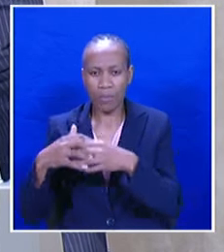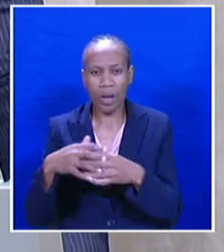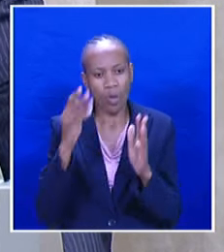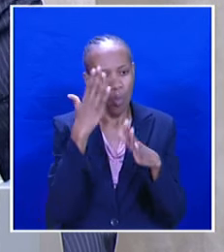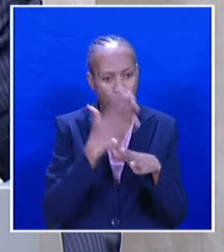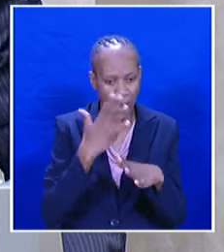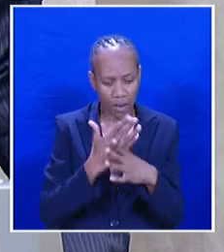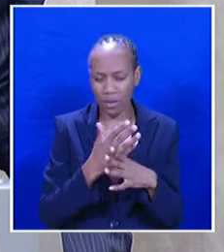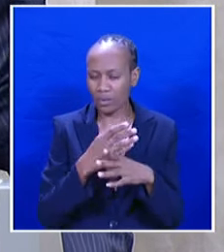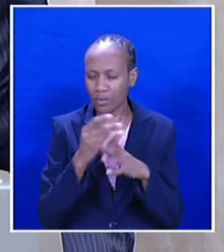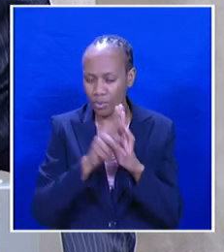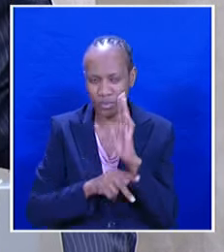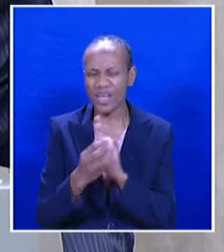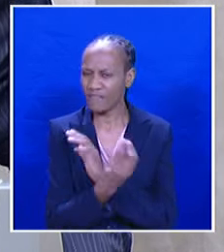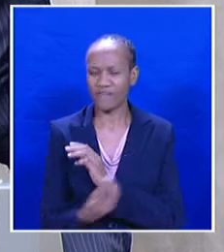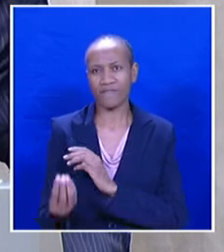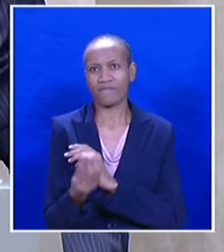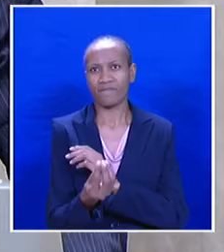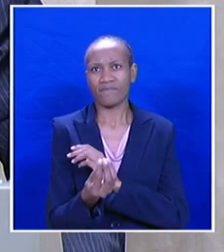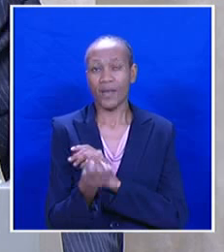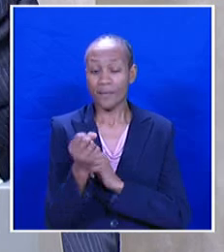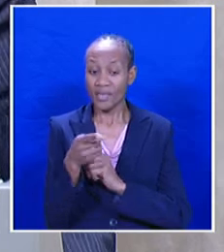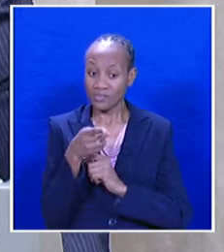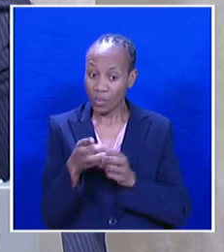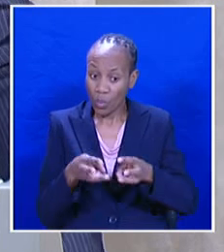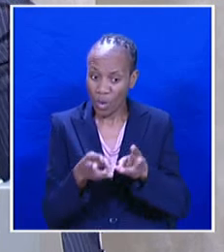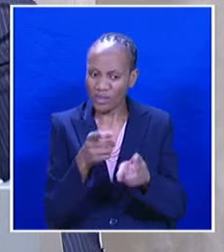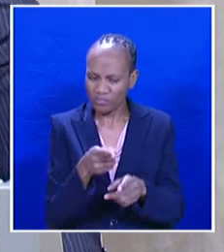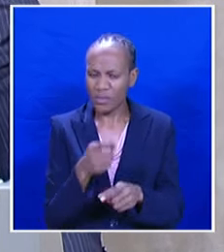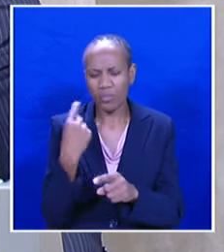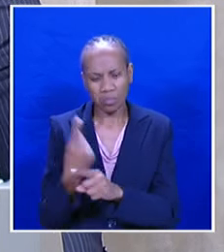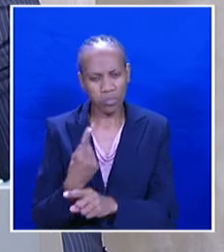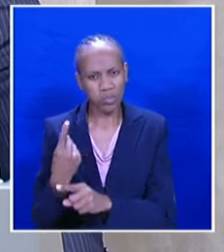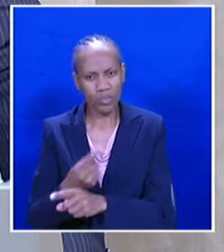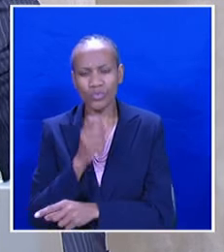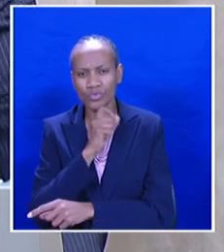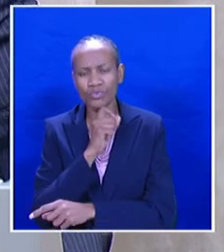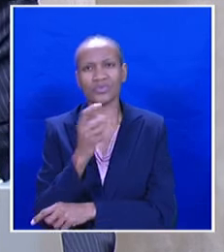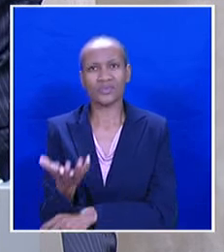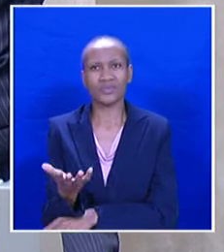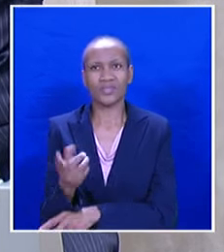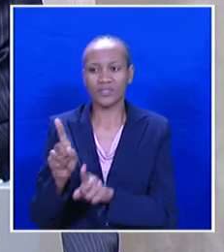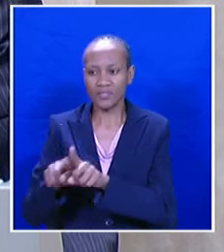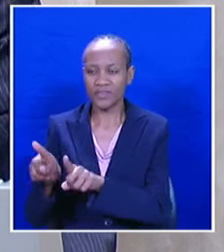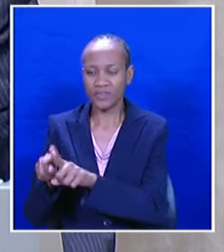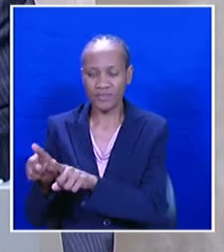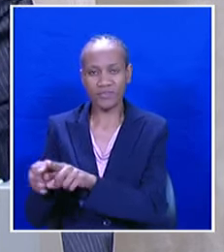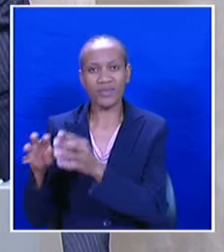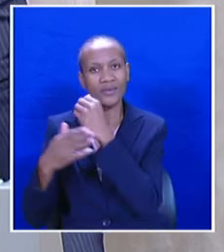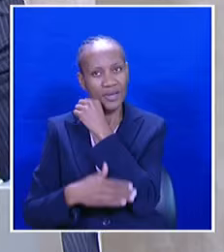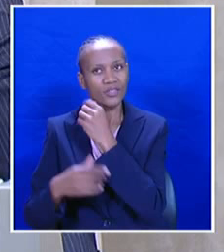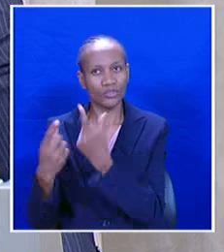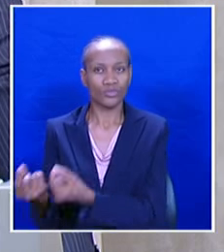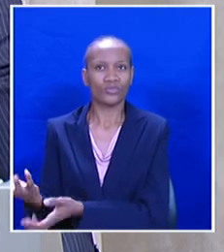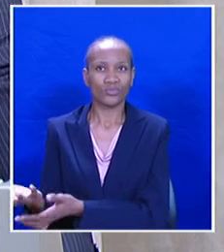this has been used as a policy instrument from time immemorial. Members, honorable